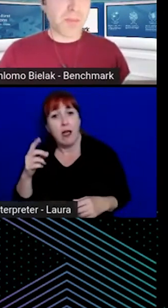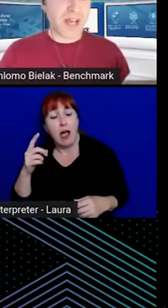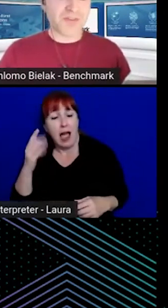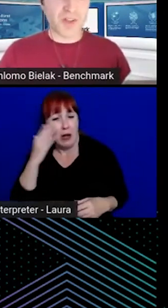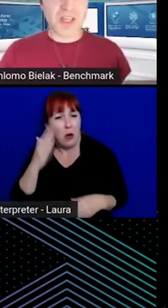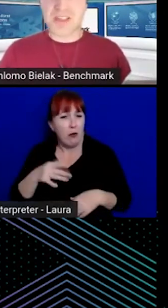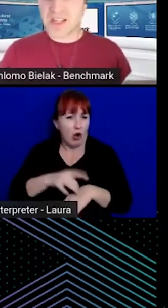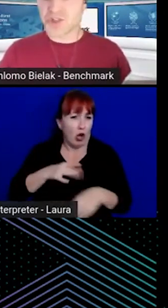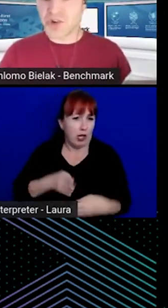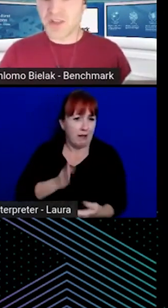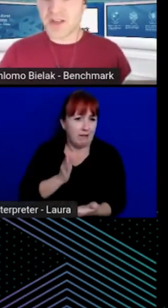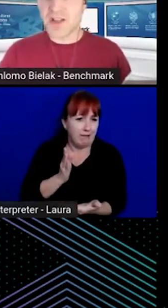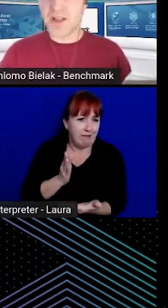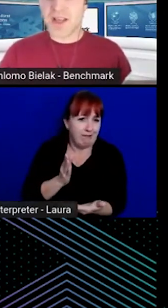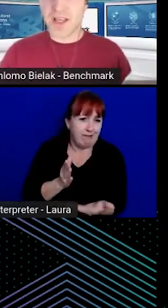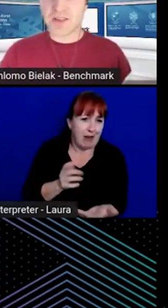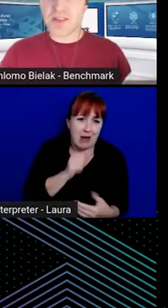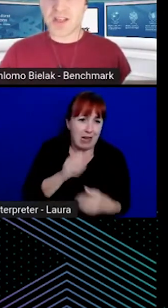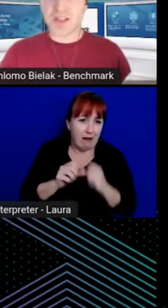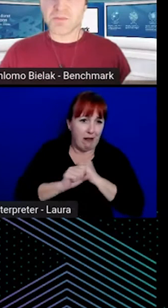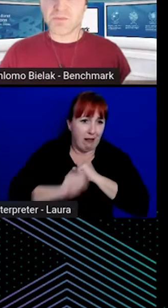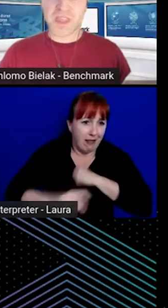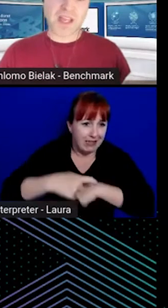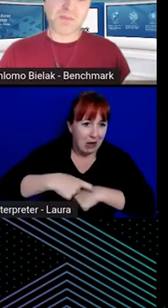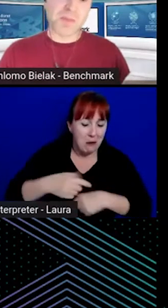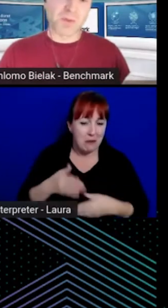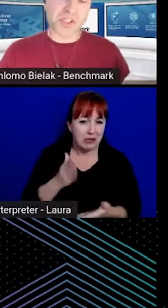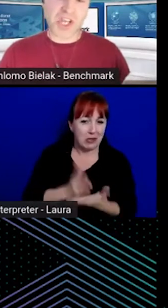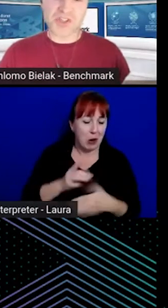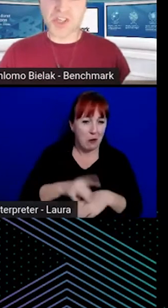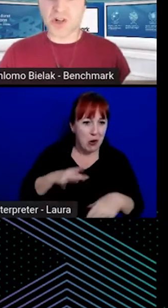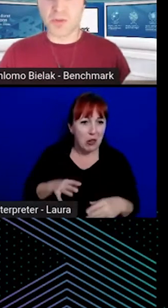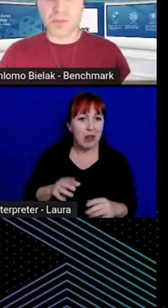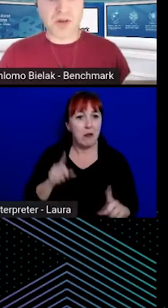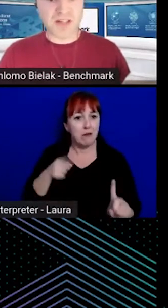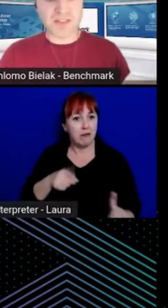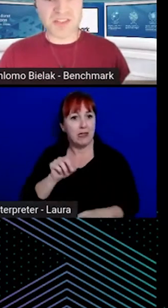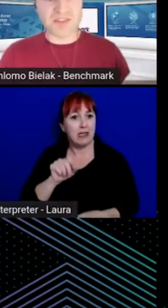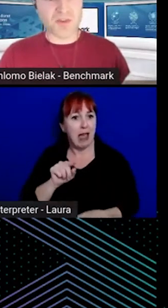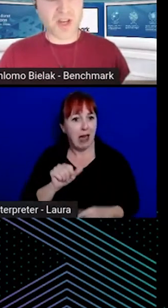very impactful and data-driven, and that people will change their